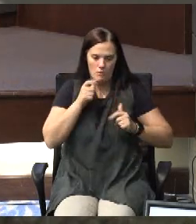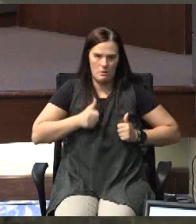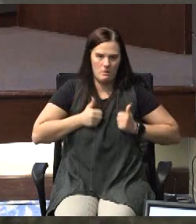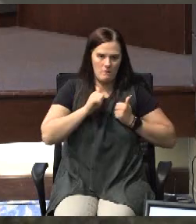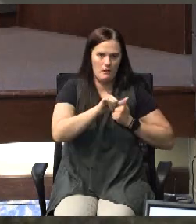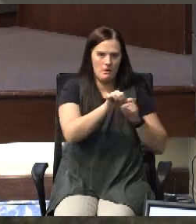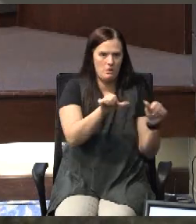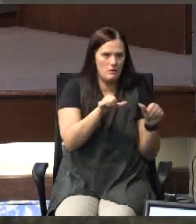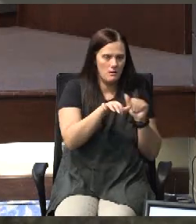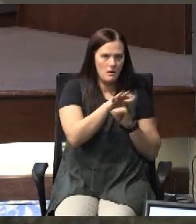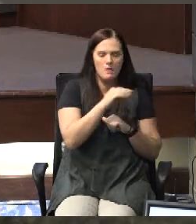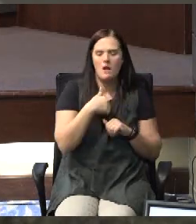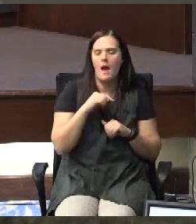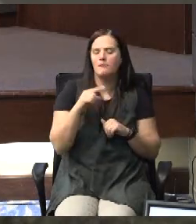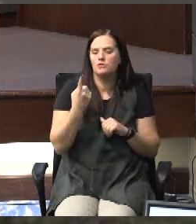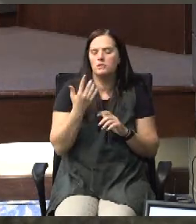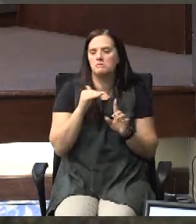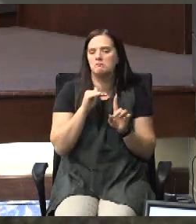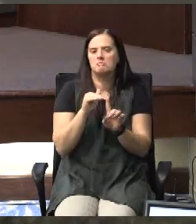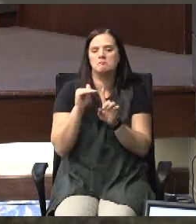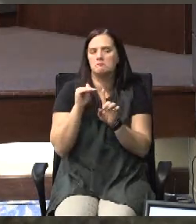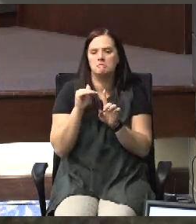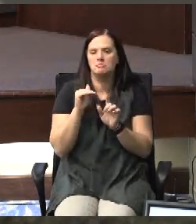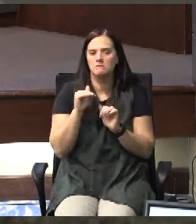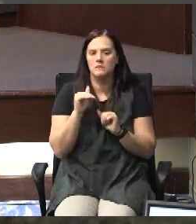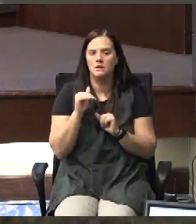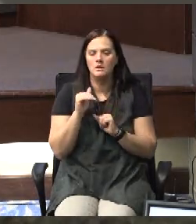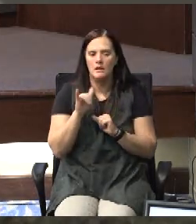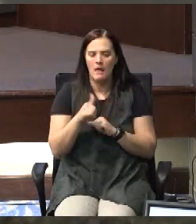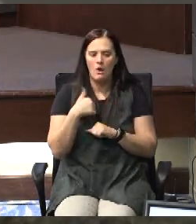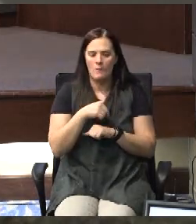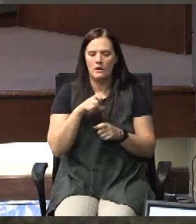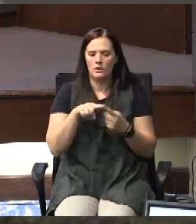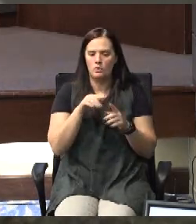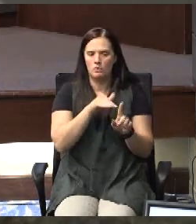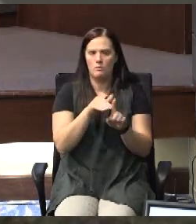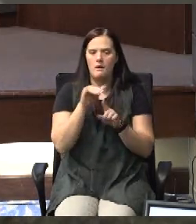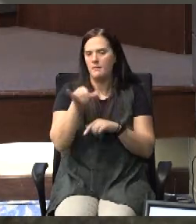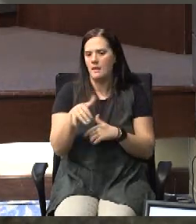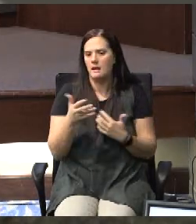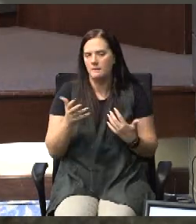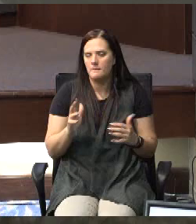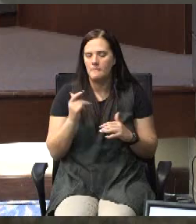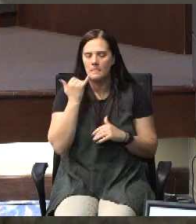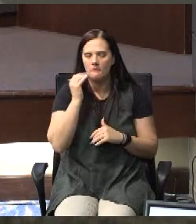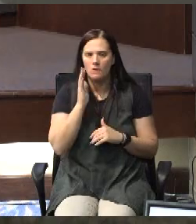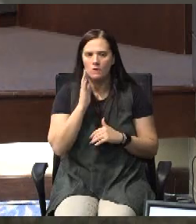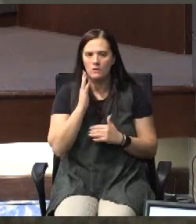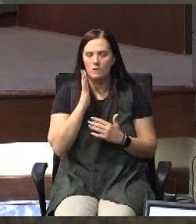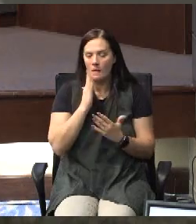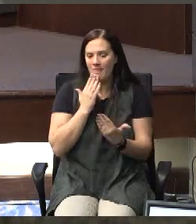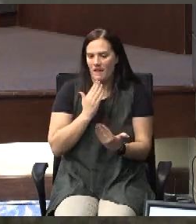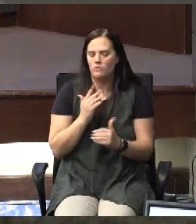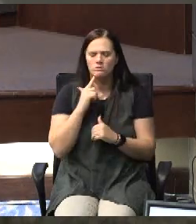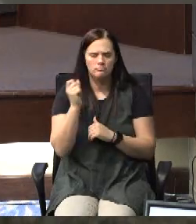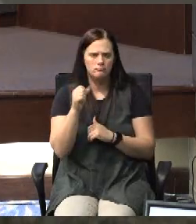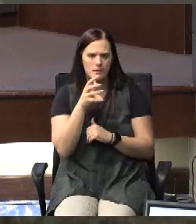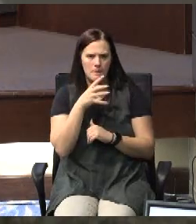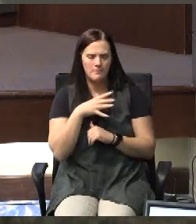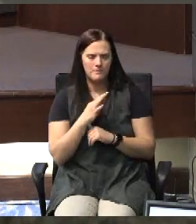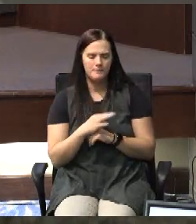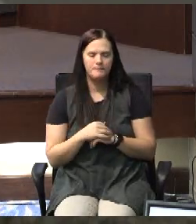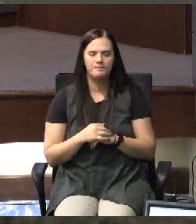that area. And I'm just reminding staff that we need to remind them of that, if you will. Thank you. Yes, ma'am.